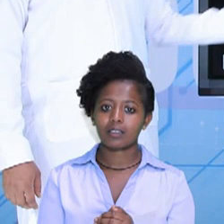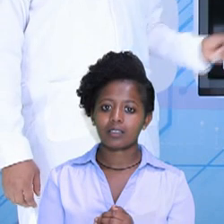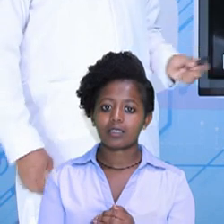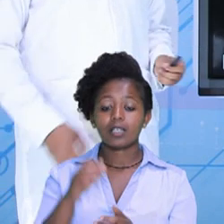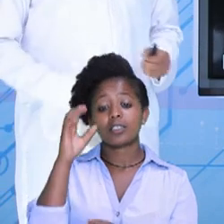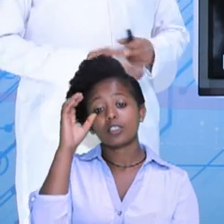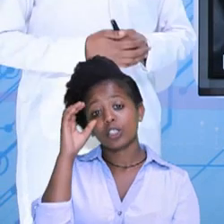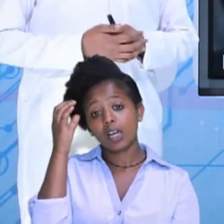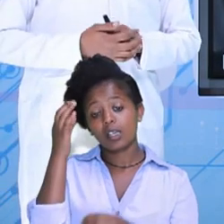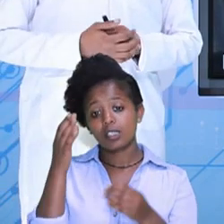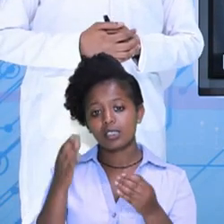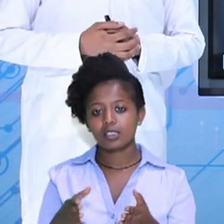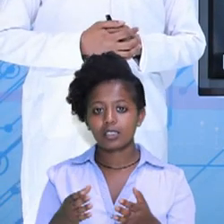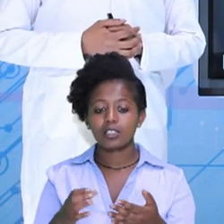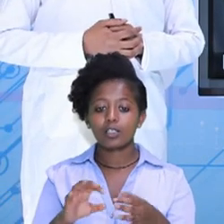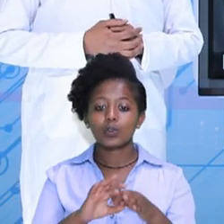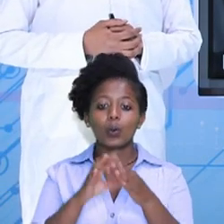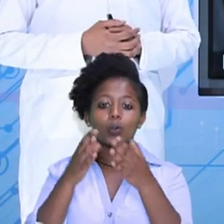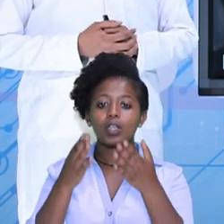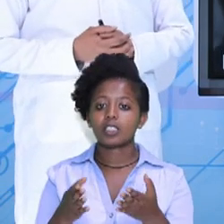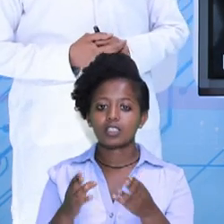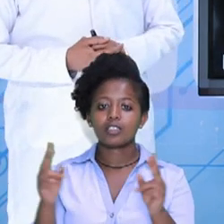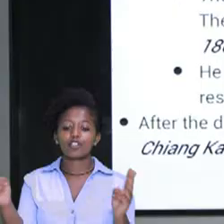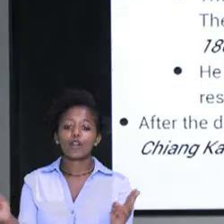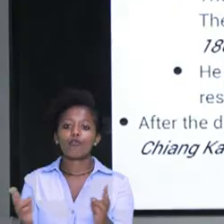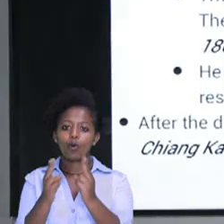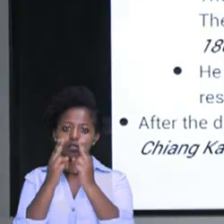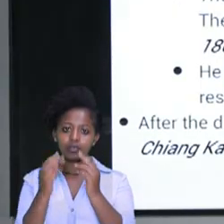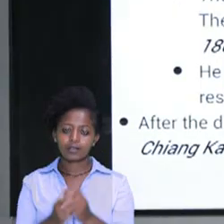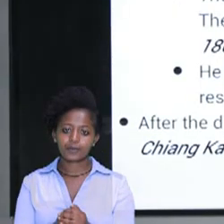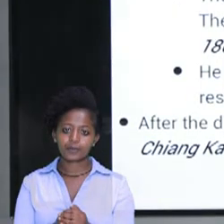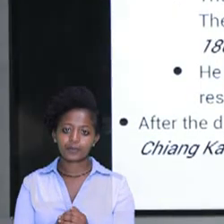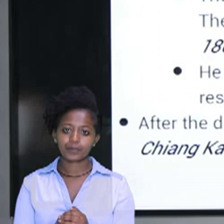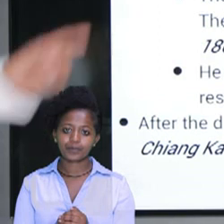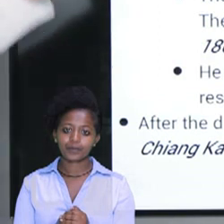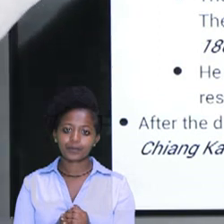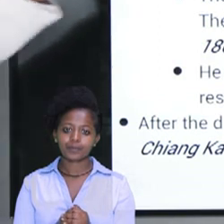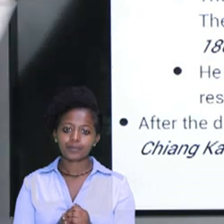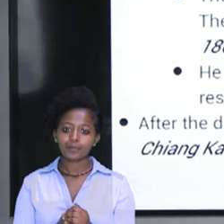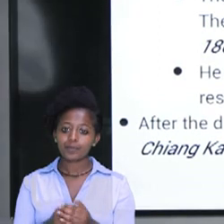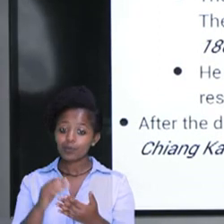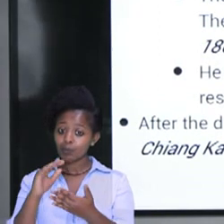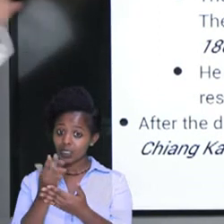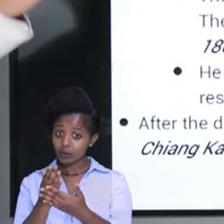the Chinese Socialist Revolution.